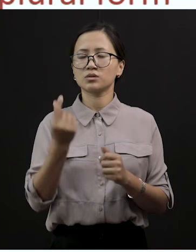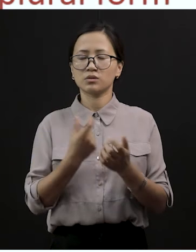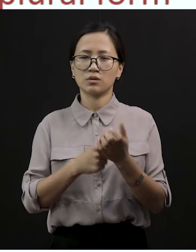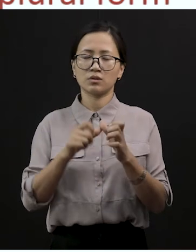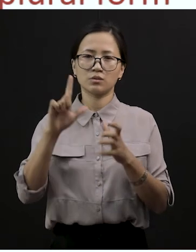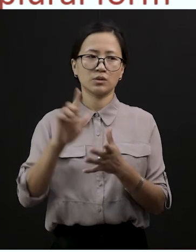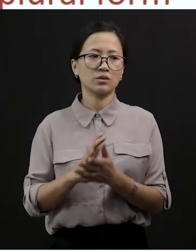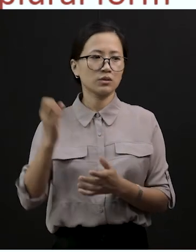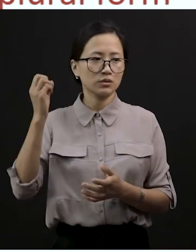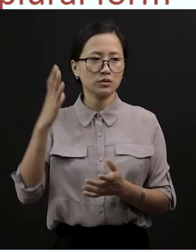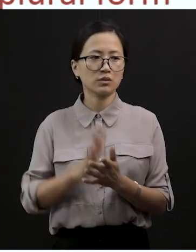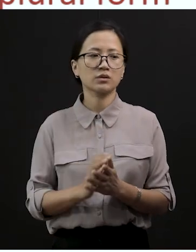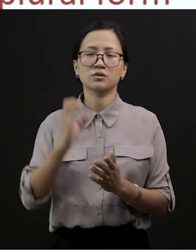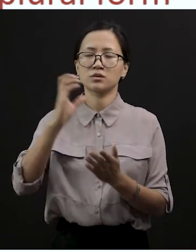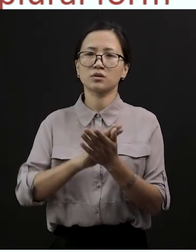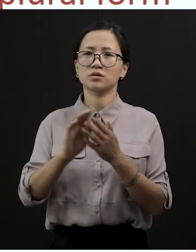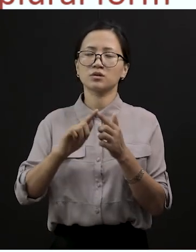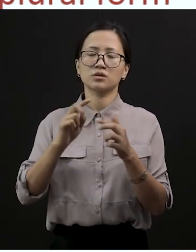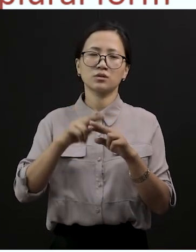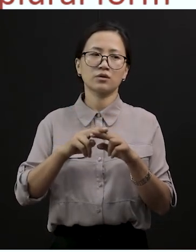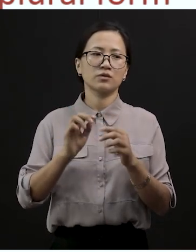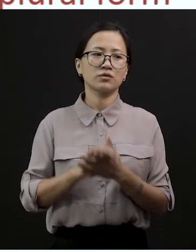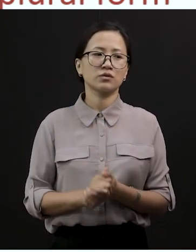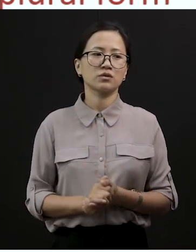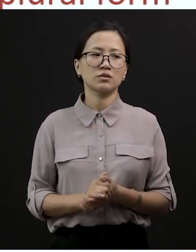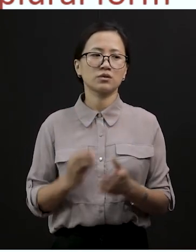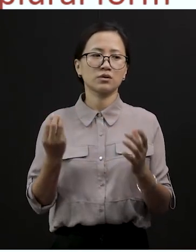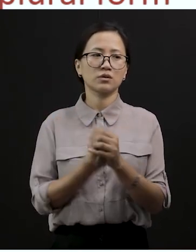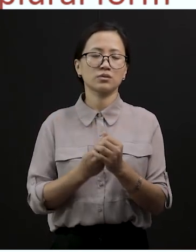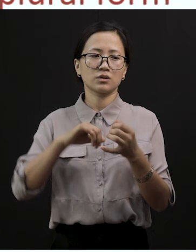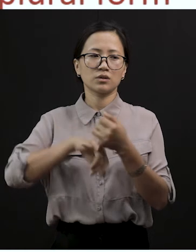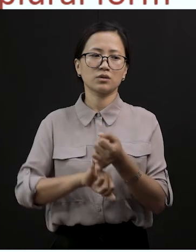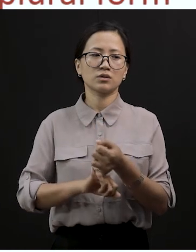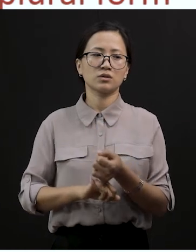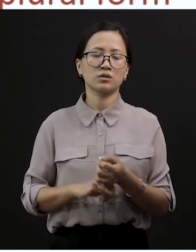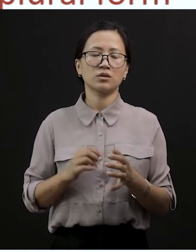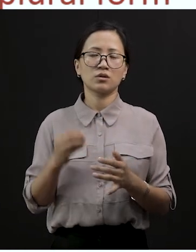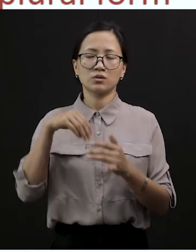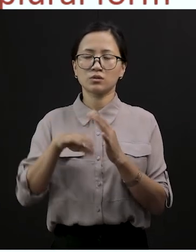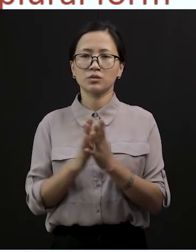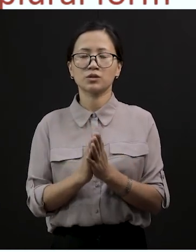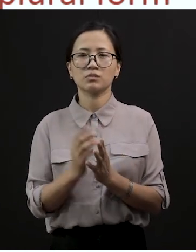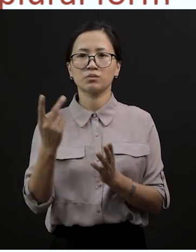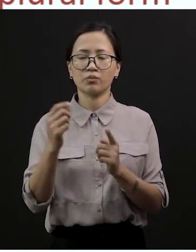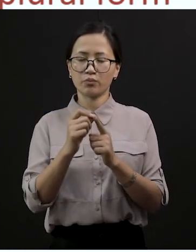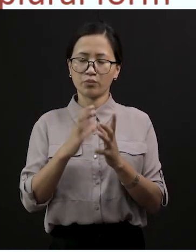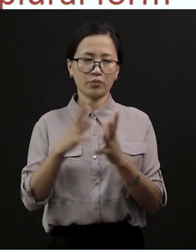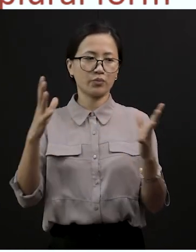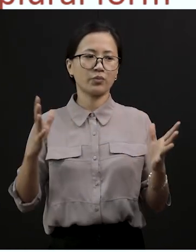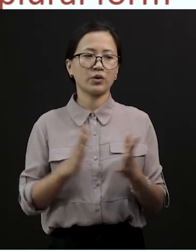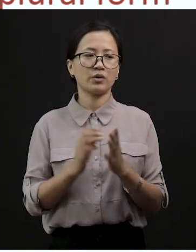like chef, I will add S, chefs, in order to make it plural. Reef,